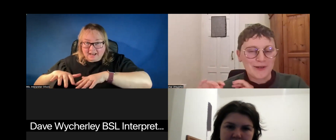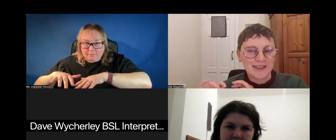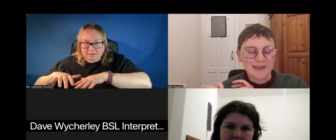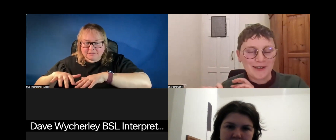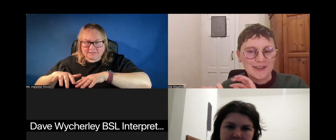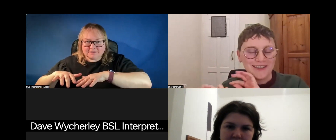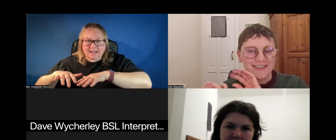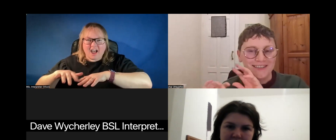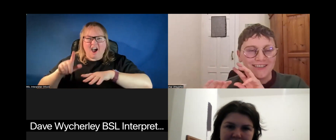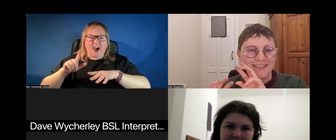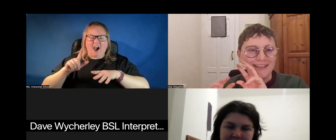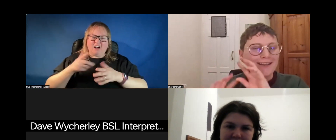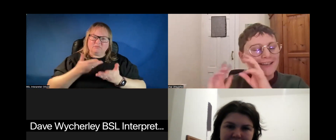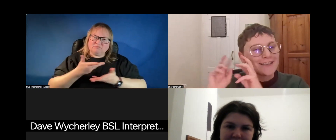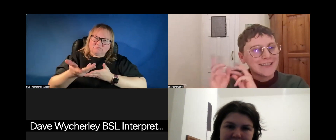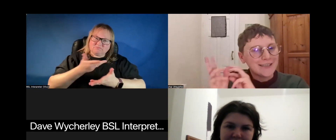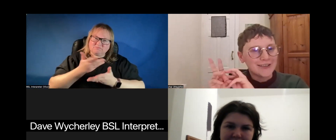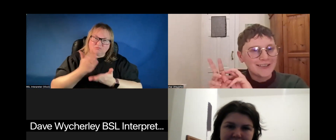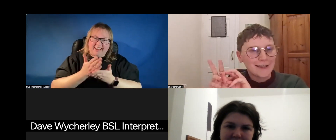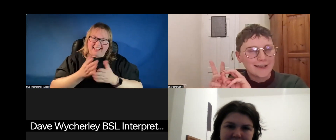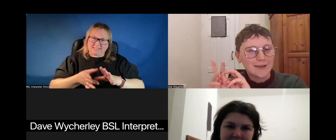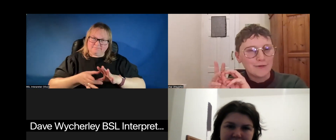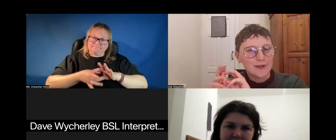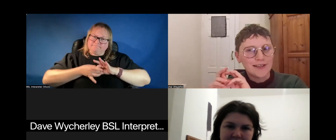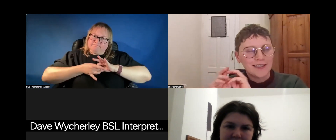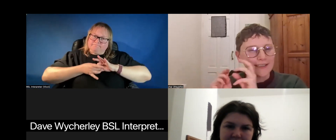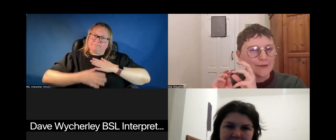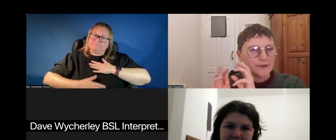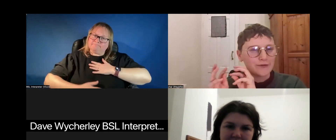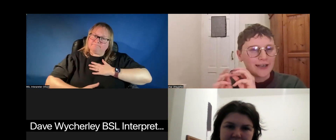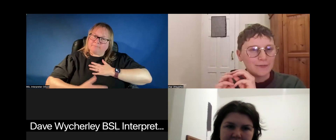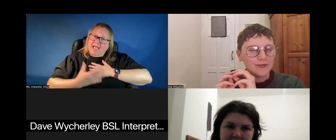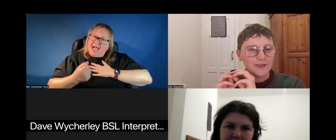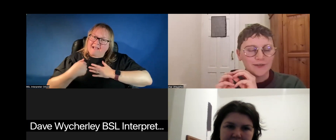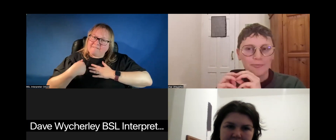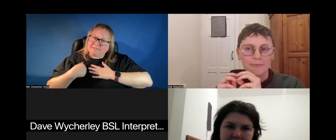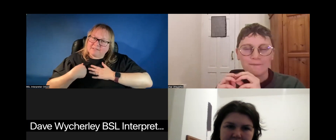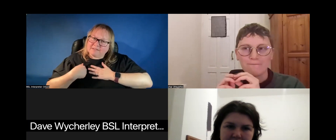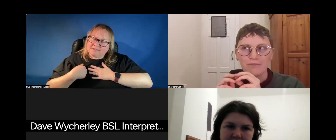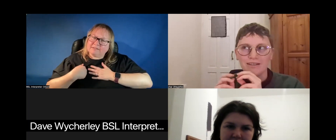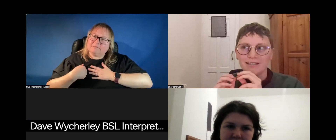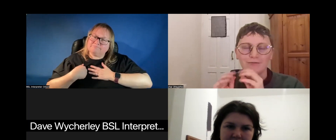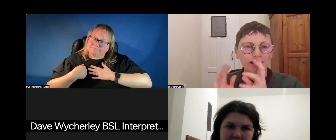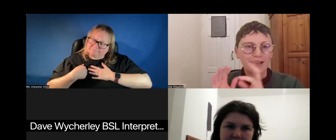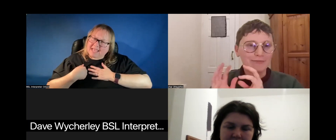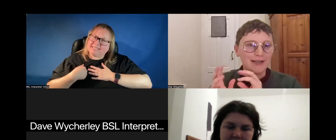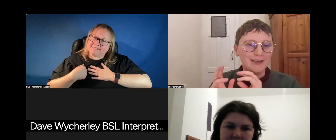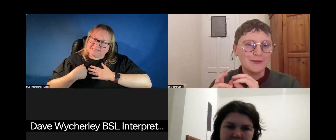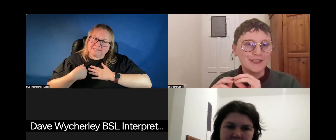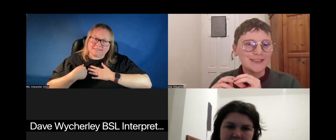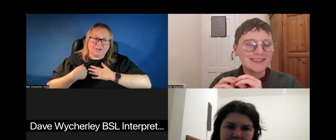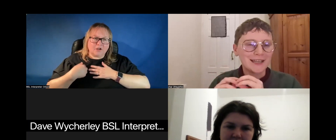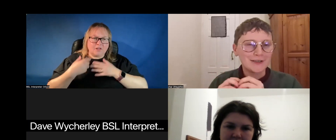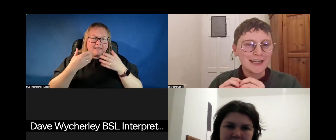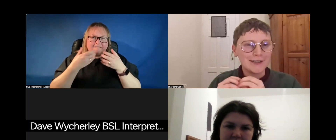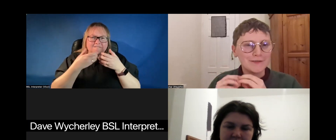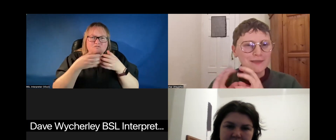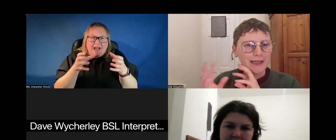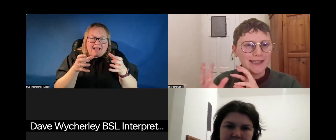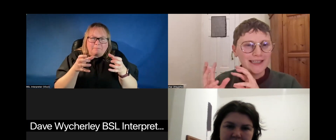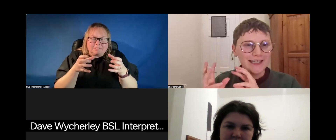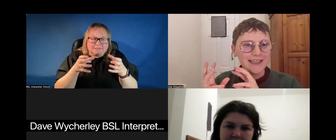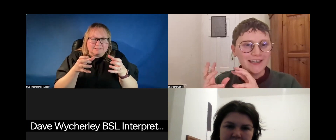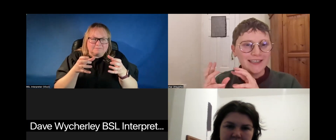with me quite a lot. And I think there's an interesting thing with the idea of the fragment that, for lack of better words, sounds kind